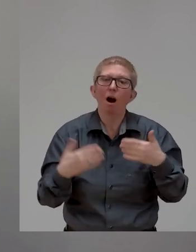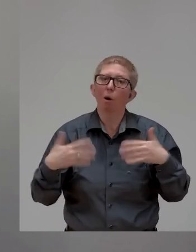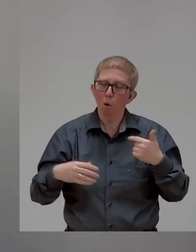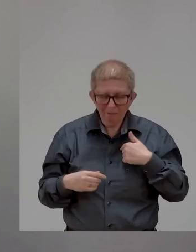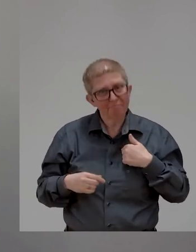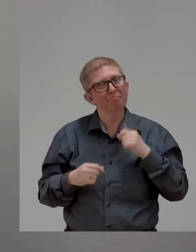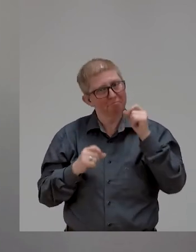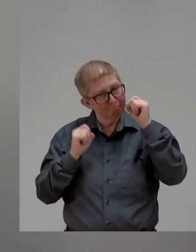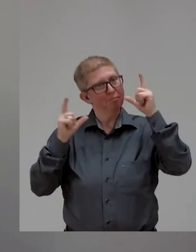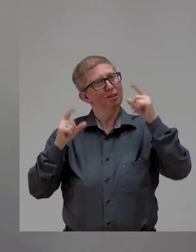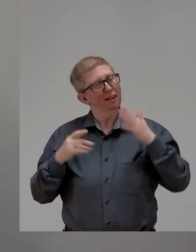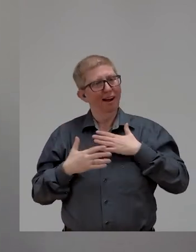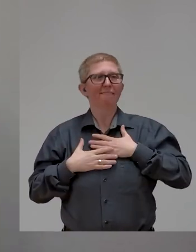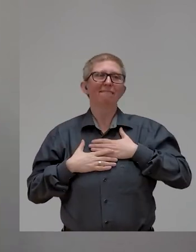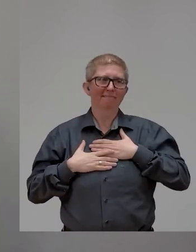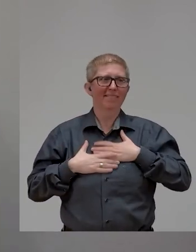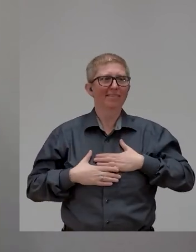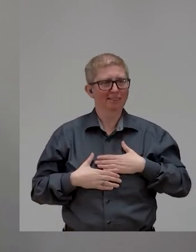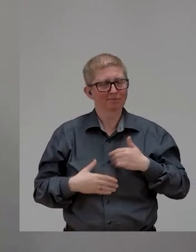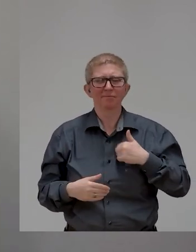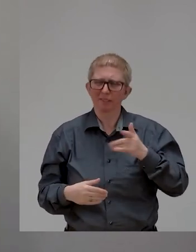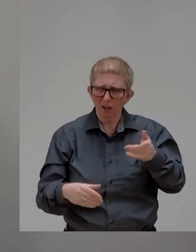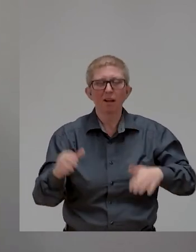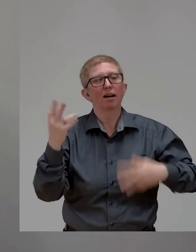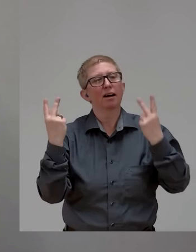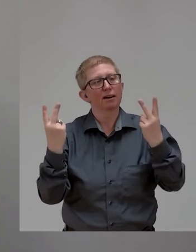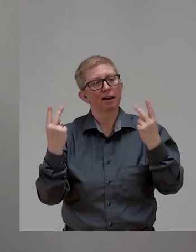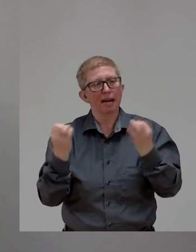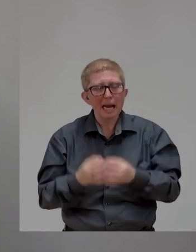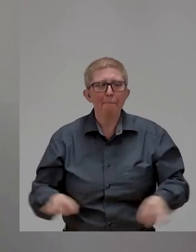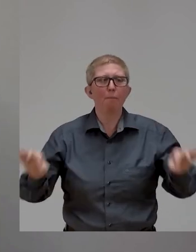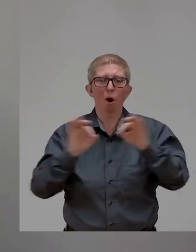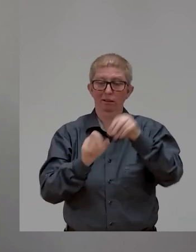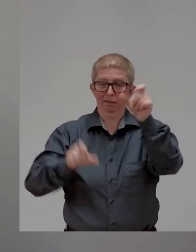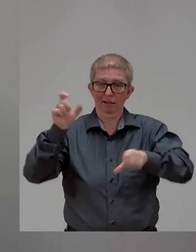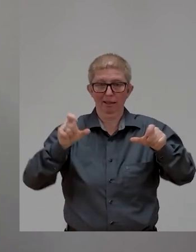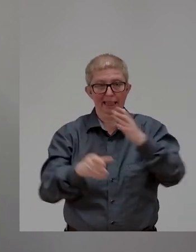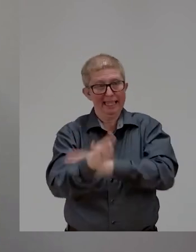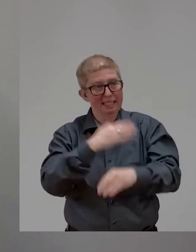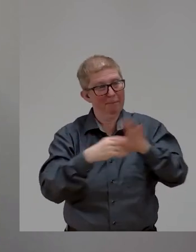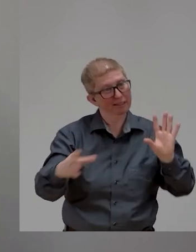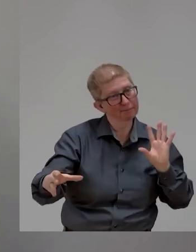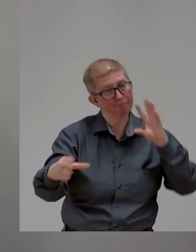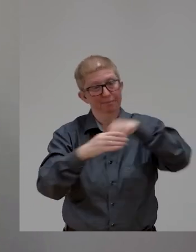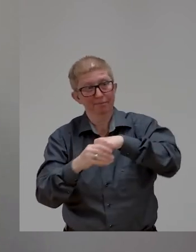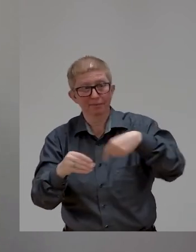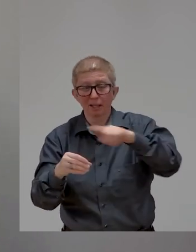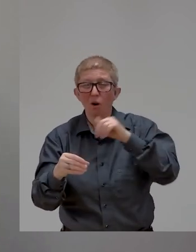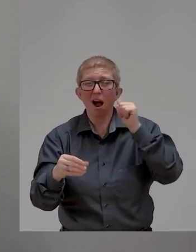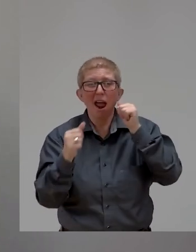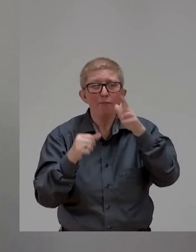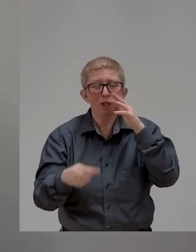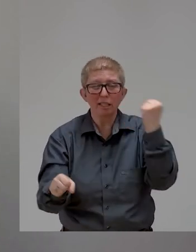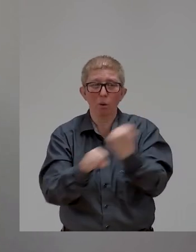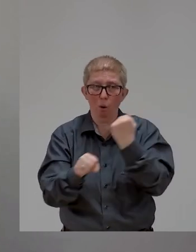of fully integrating and infusing disability inclusion into everything we do, that intersectionality